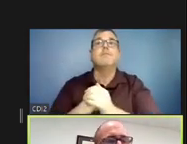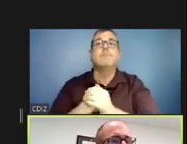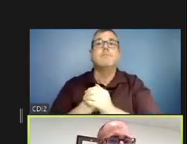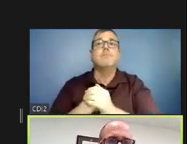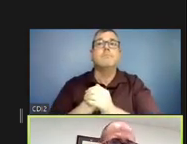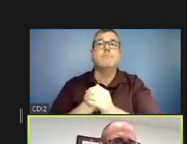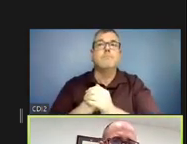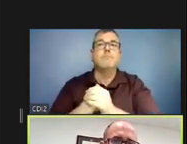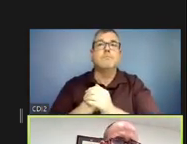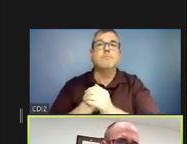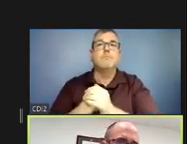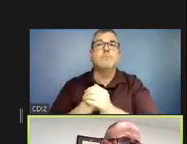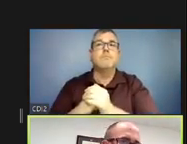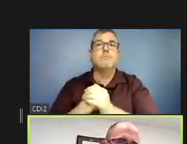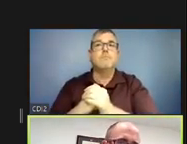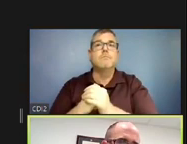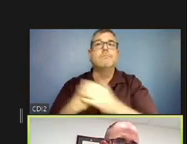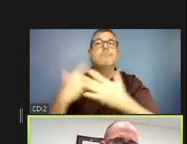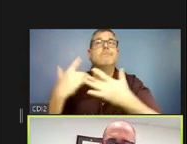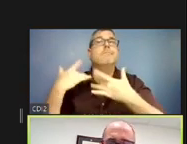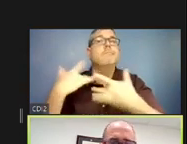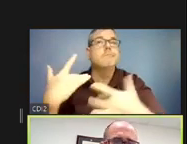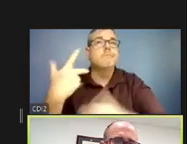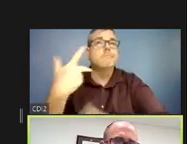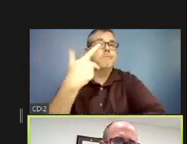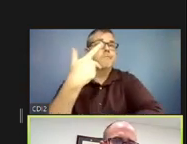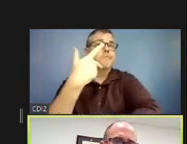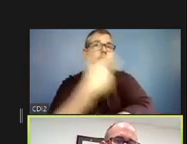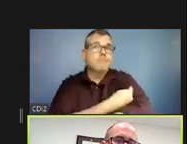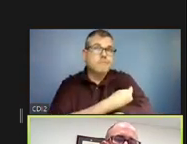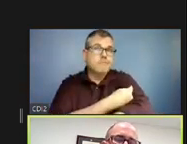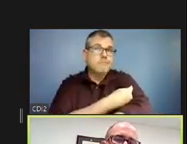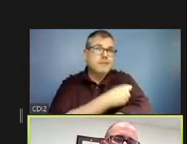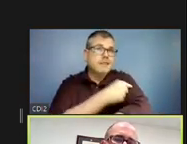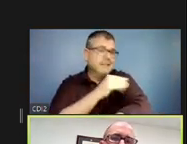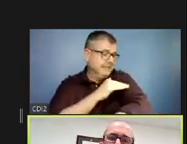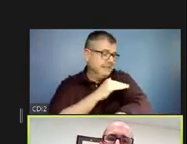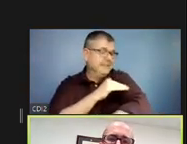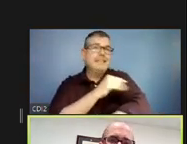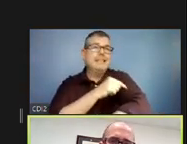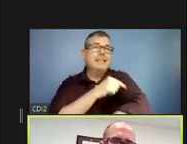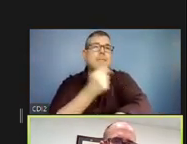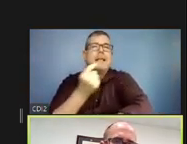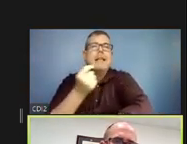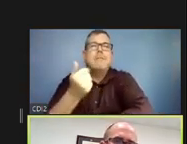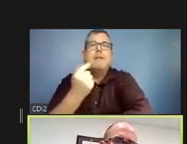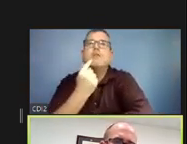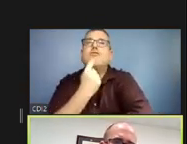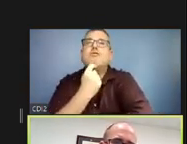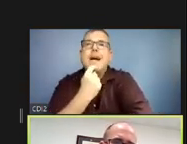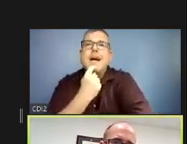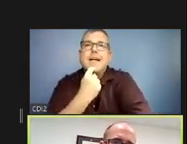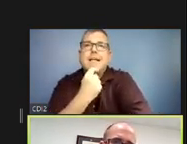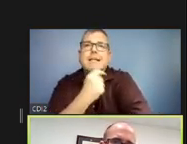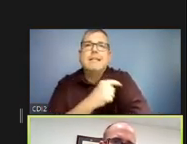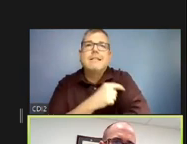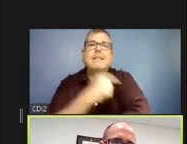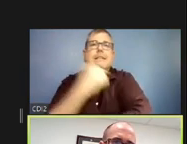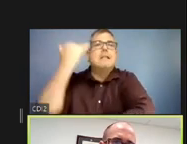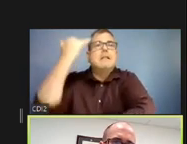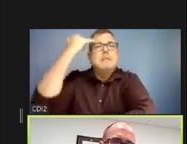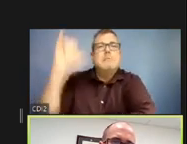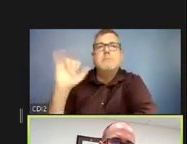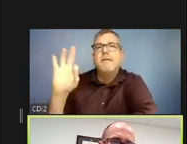site. Anybody who's had a flu shot or other immunizations is sort of used to that. So that's the vast majority of the data, and really,